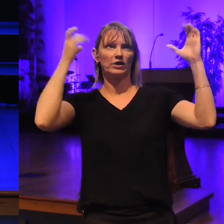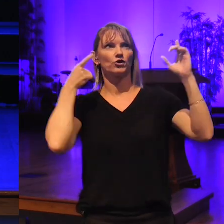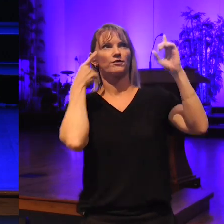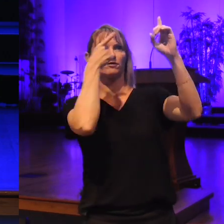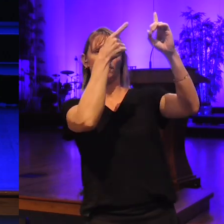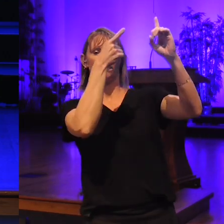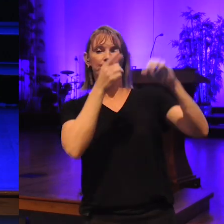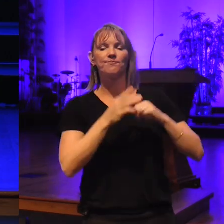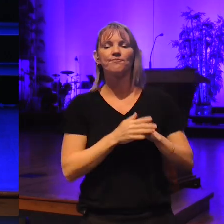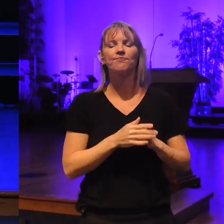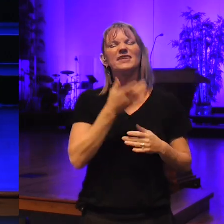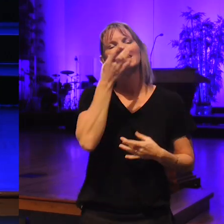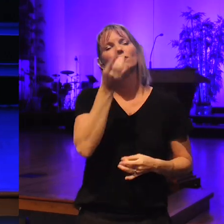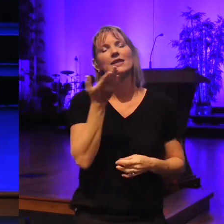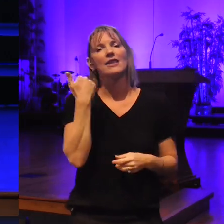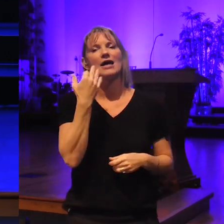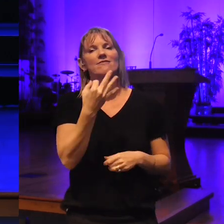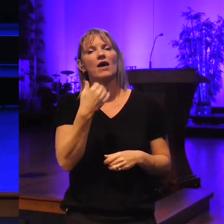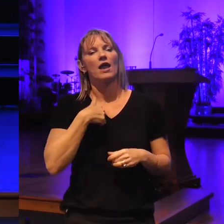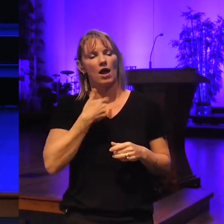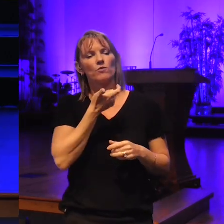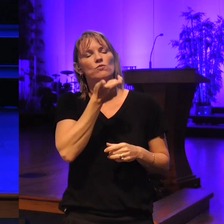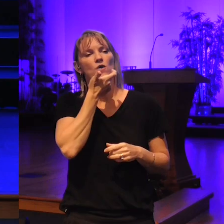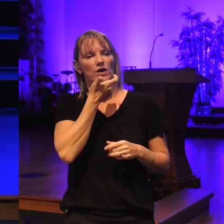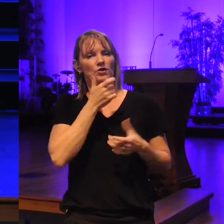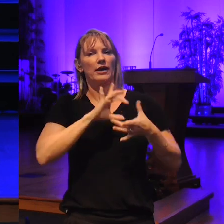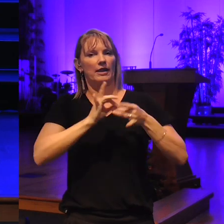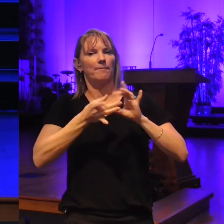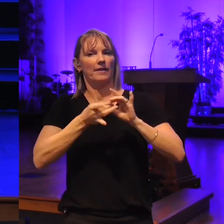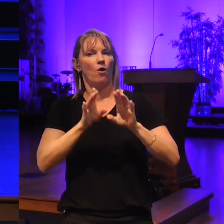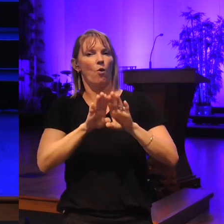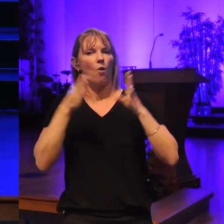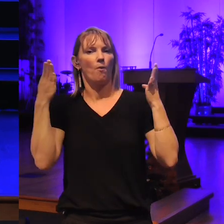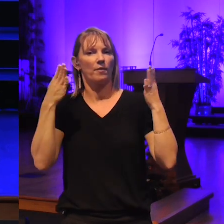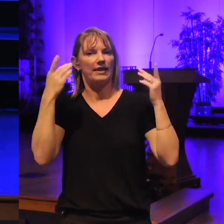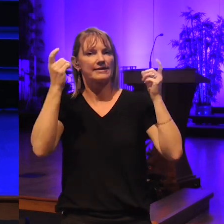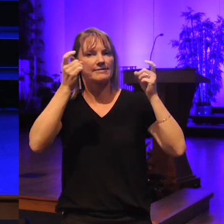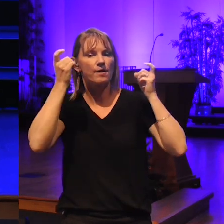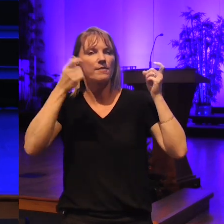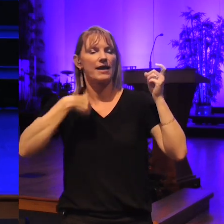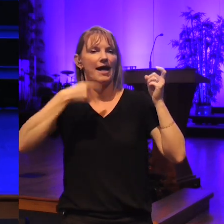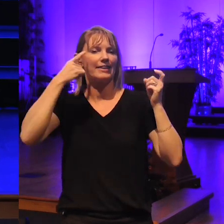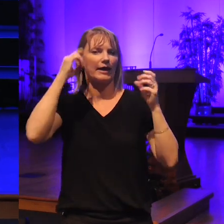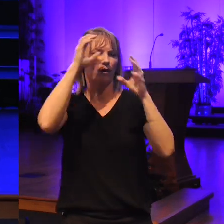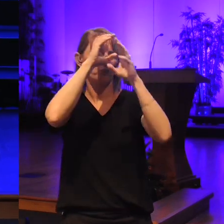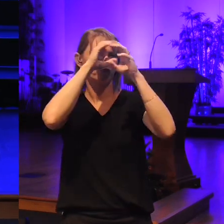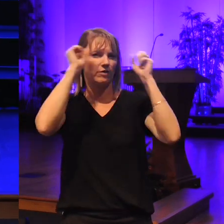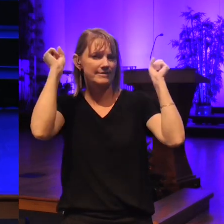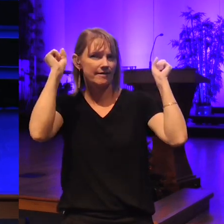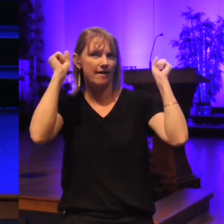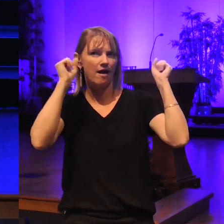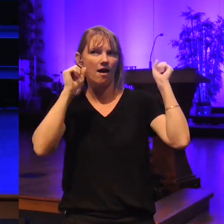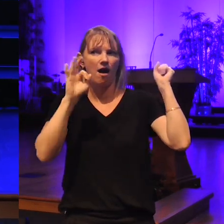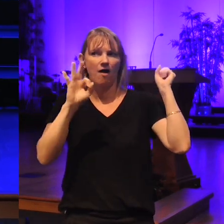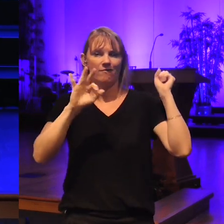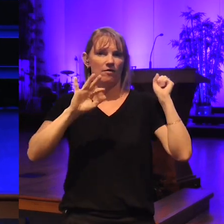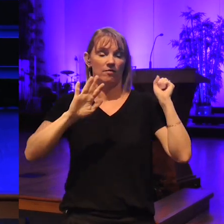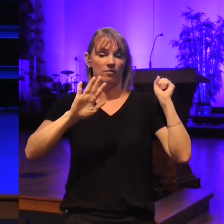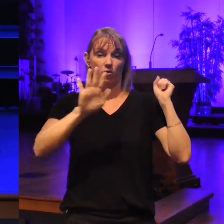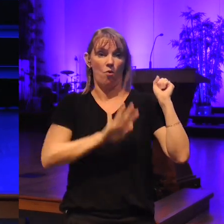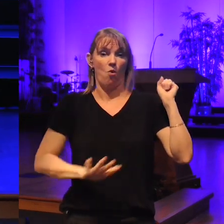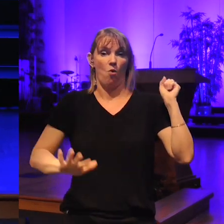It's interesting, Friday I was watching the opening of the Olympics, and I think the president of the